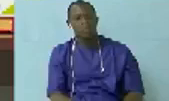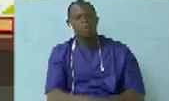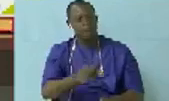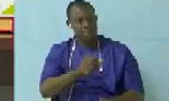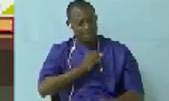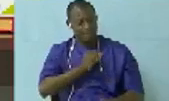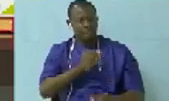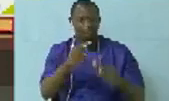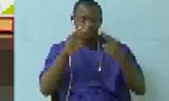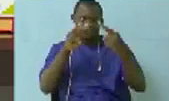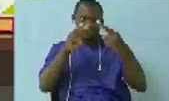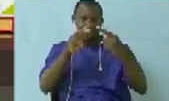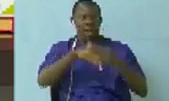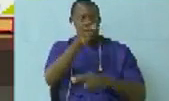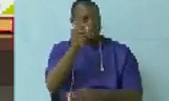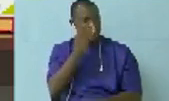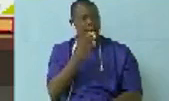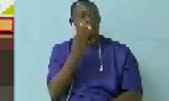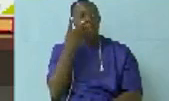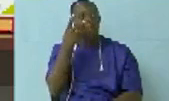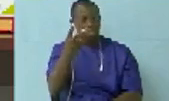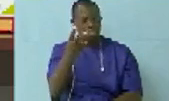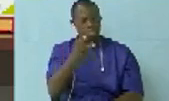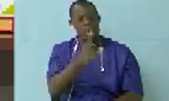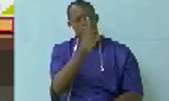look, shut your mouth. That